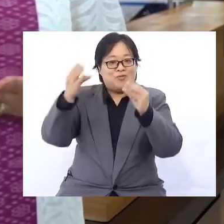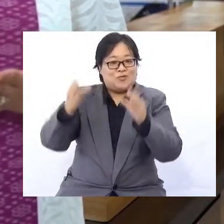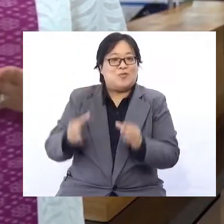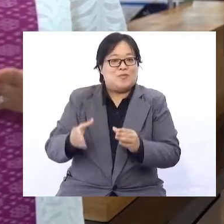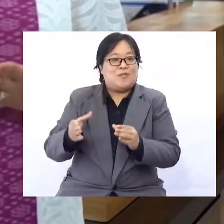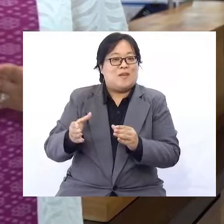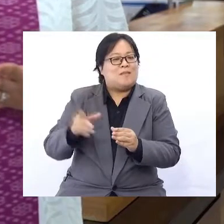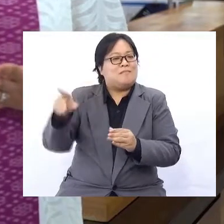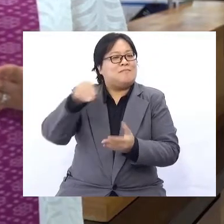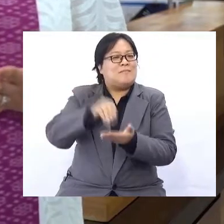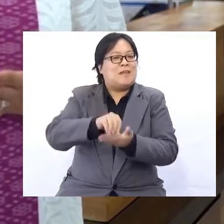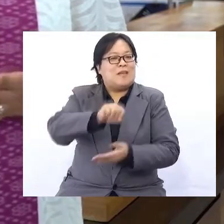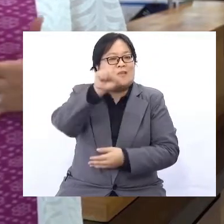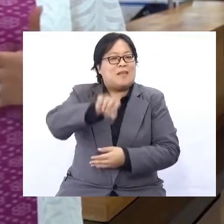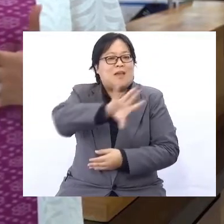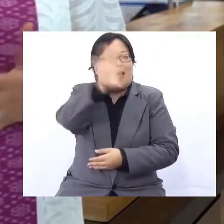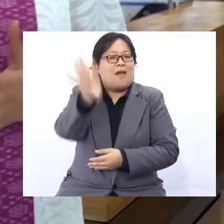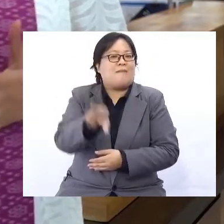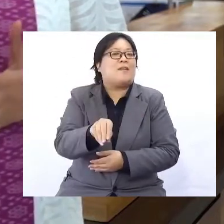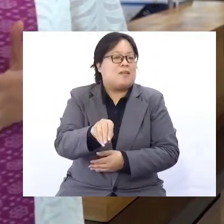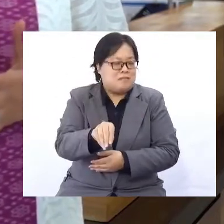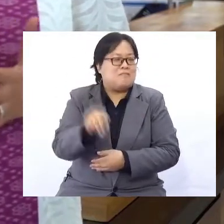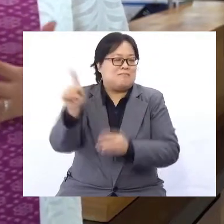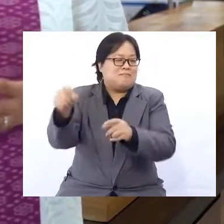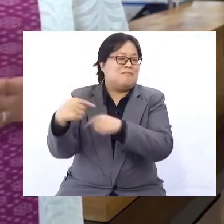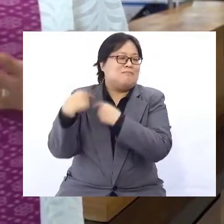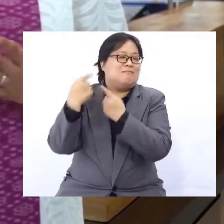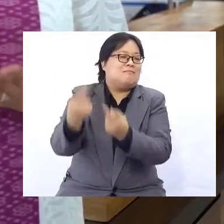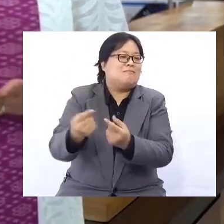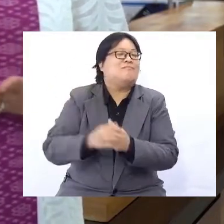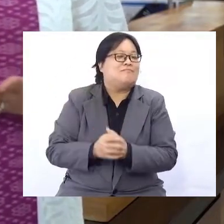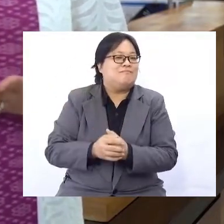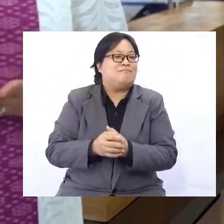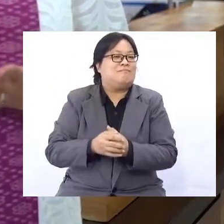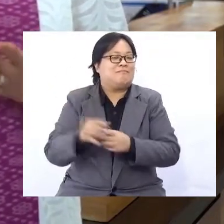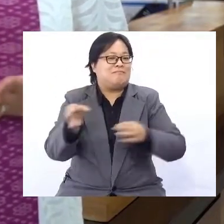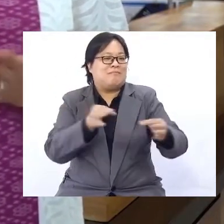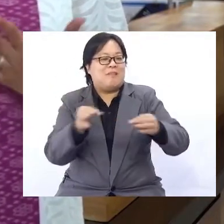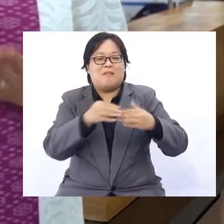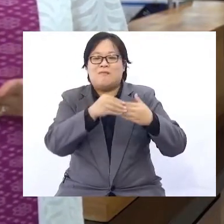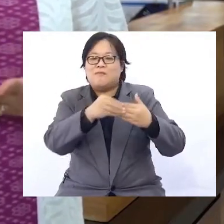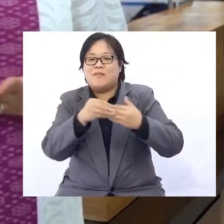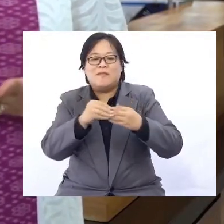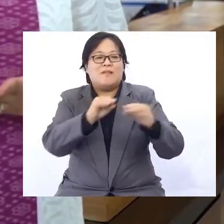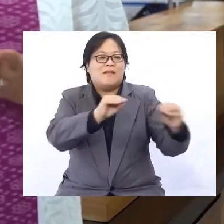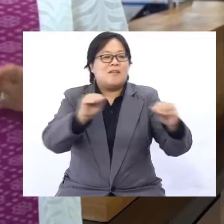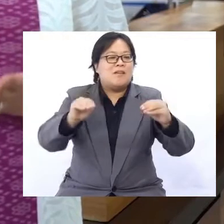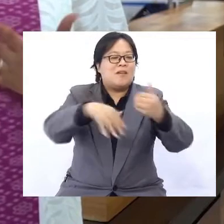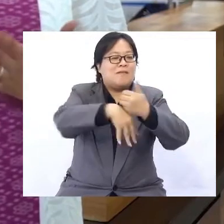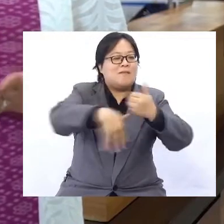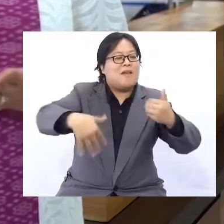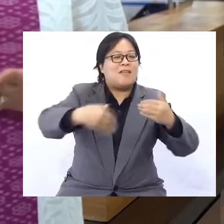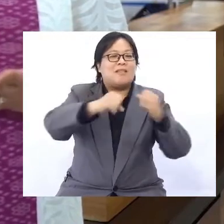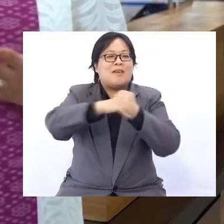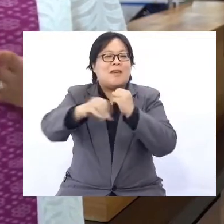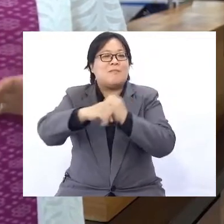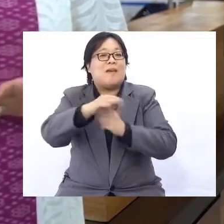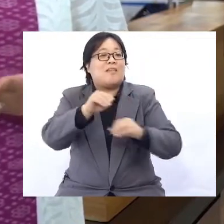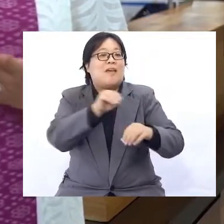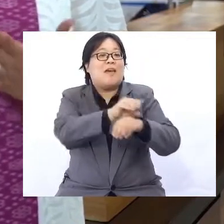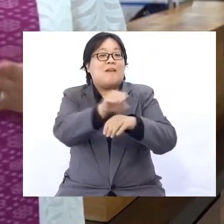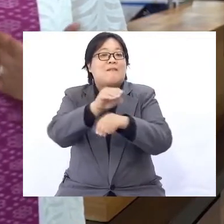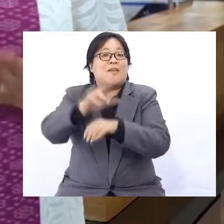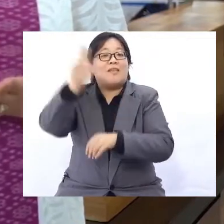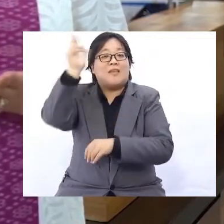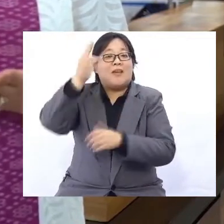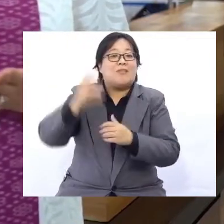in South Africa, Ben has spent decades devising and leading grassroots campaigns and advising